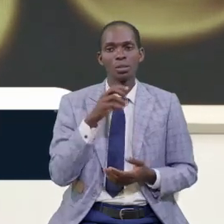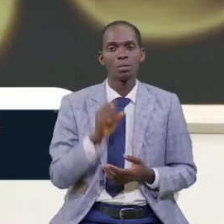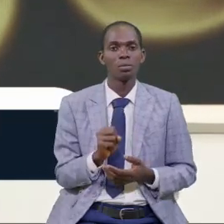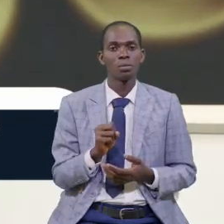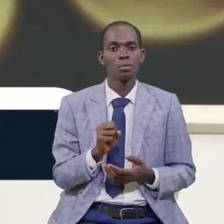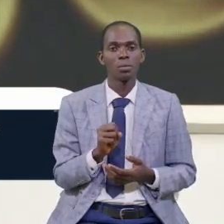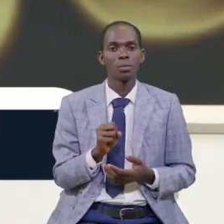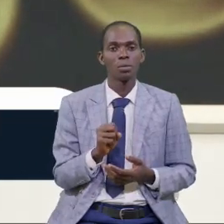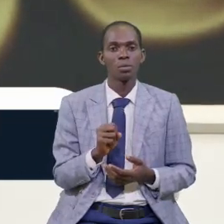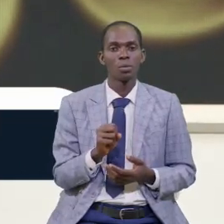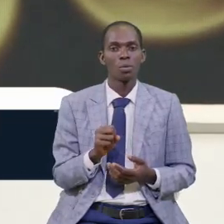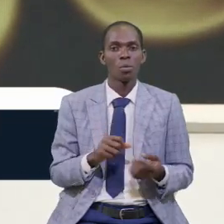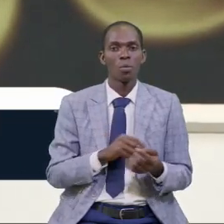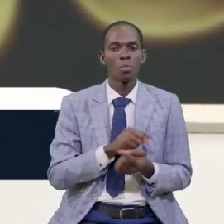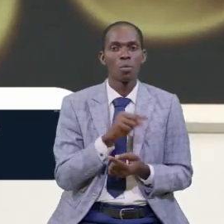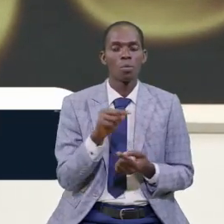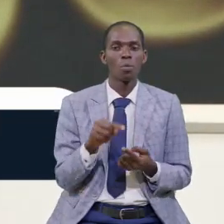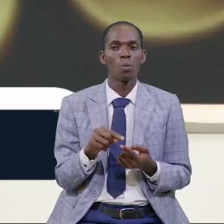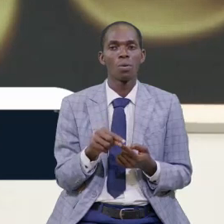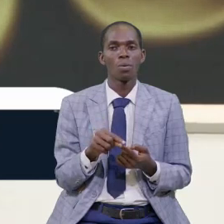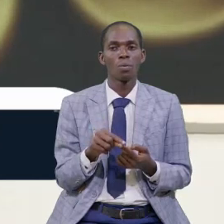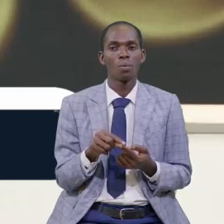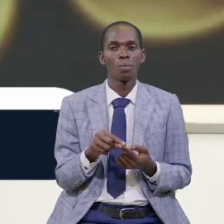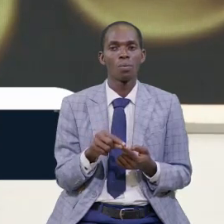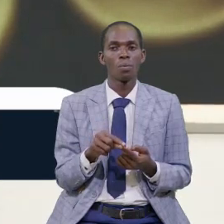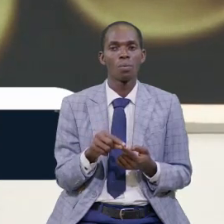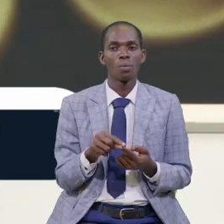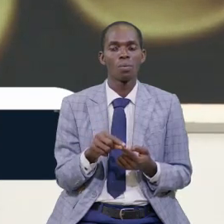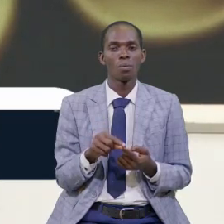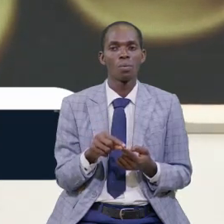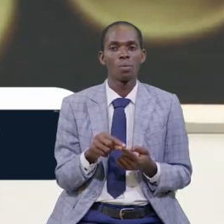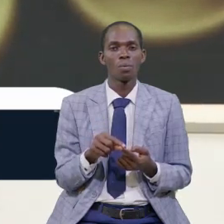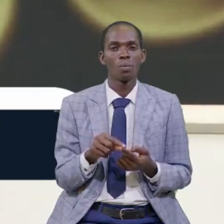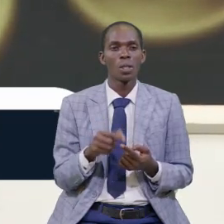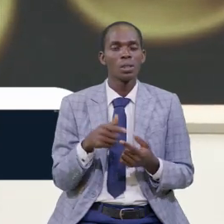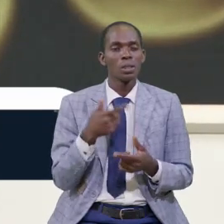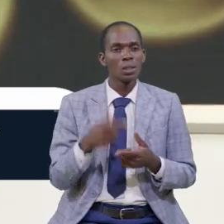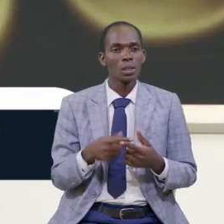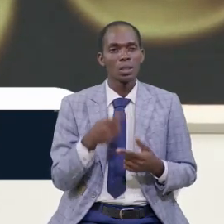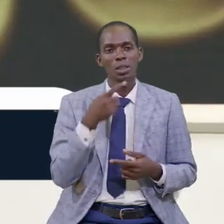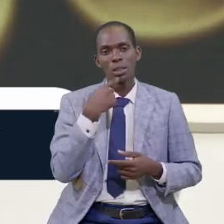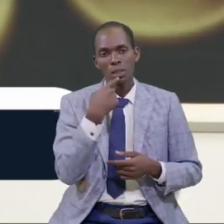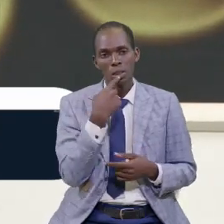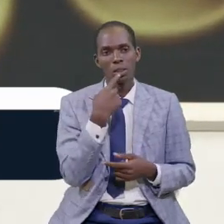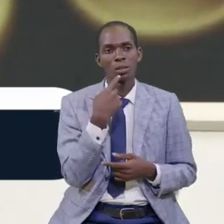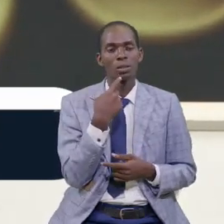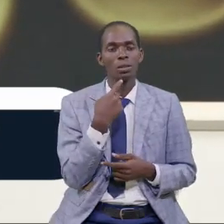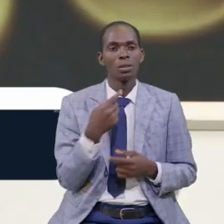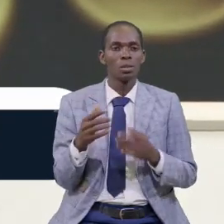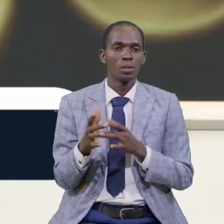then spake he, Jesus